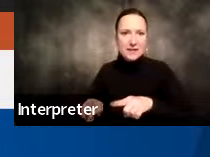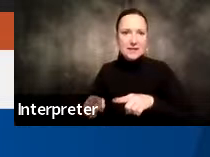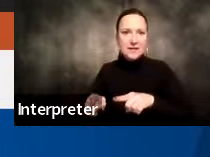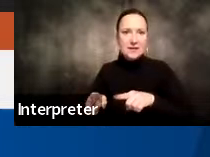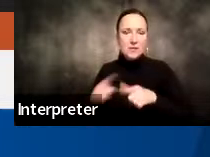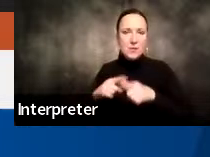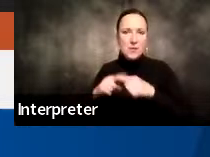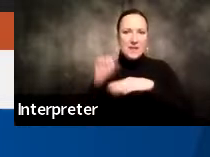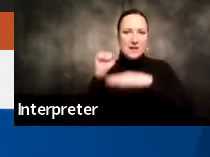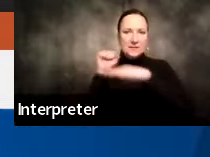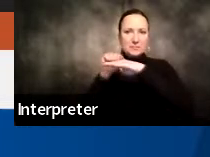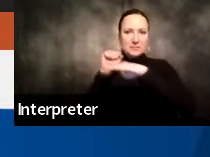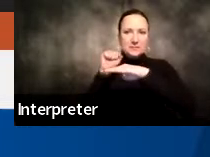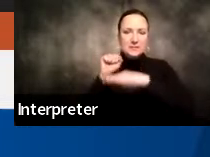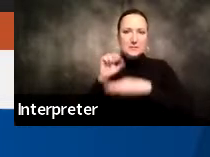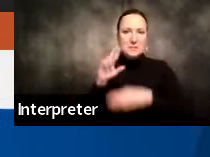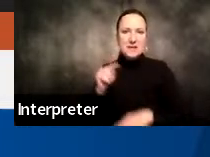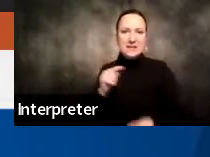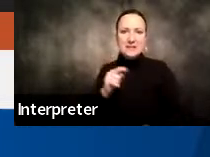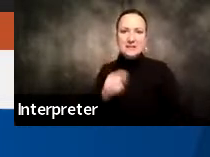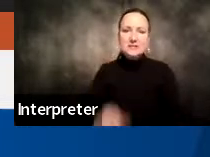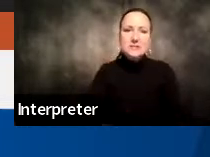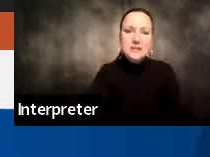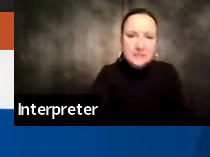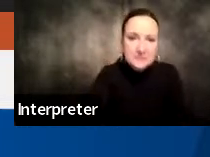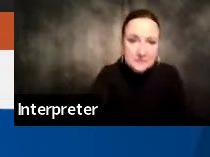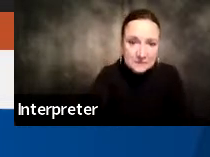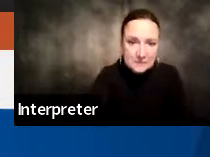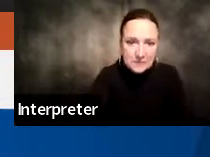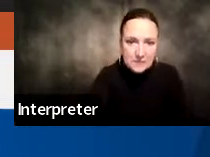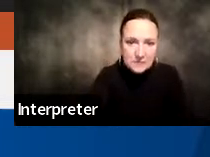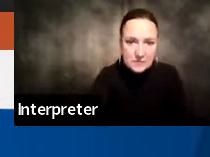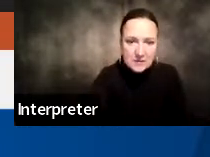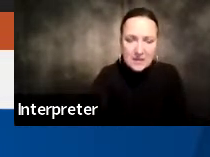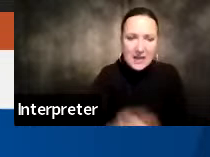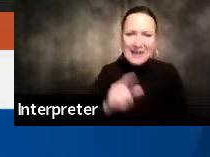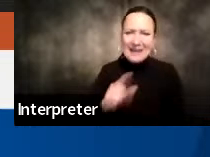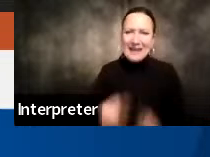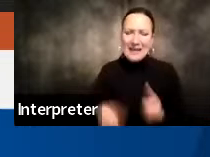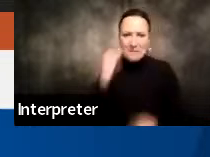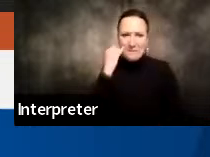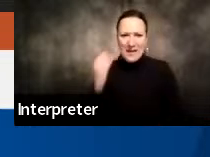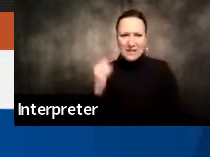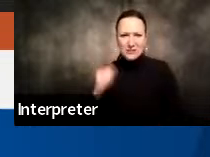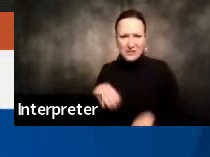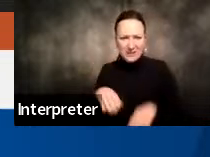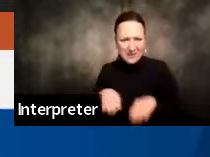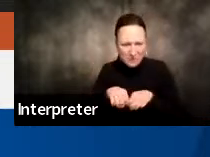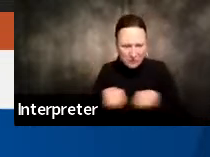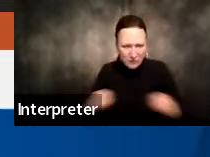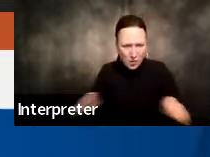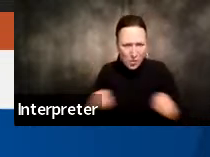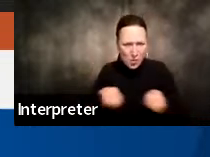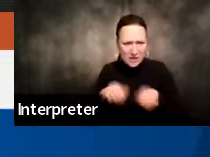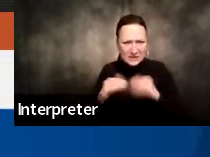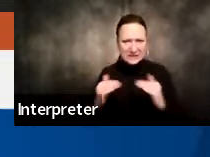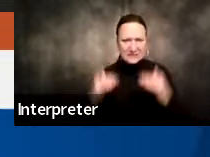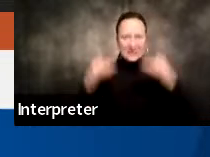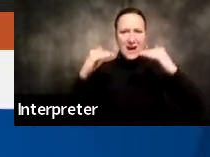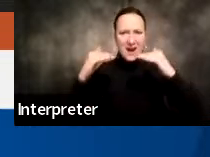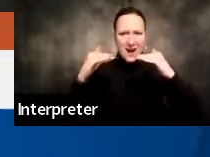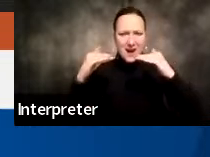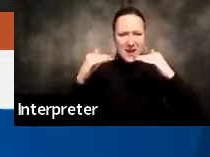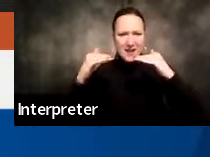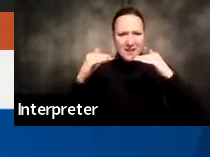going down. But I cannot imagine that this floor is raised so high, and what type of obstruction that